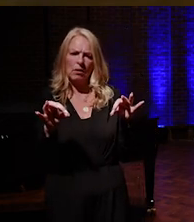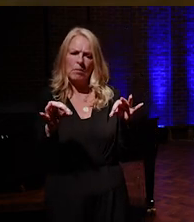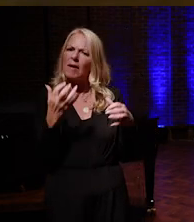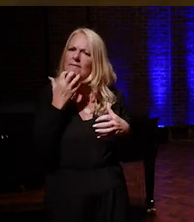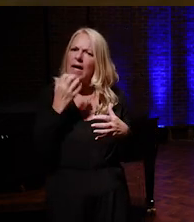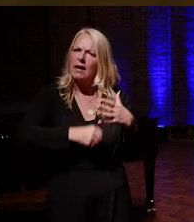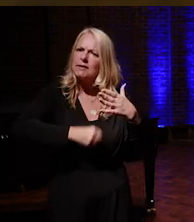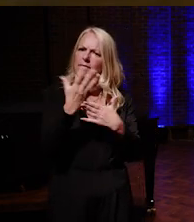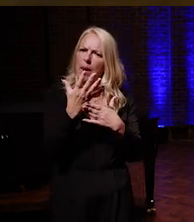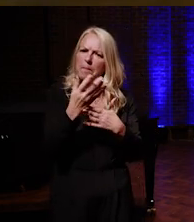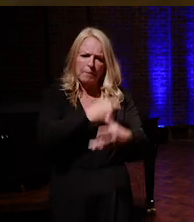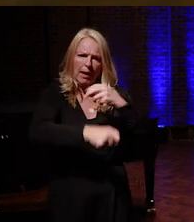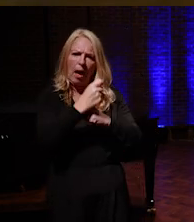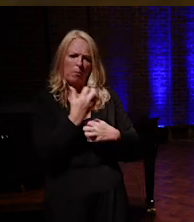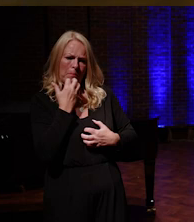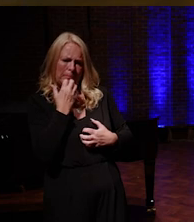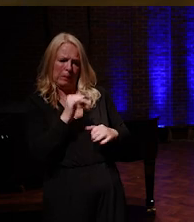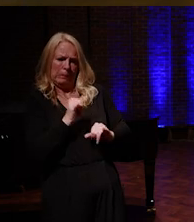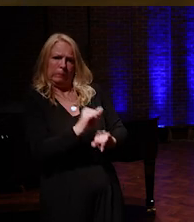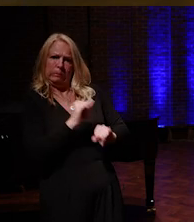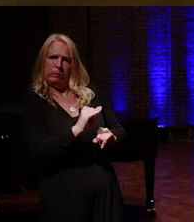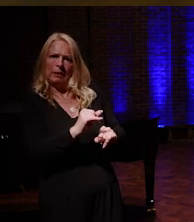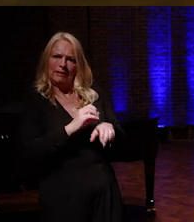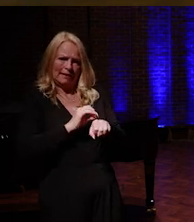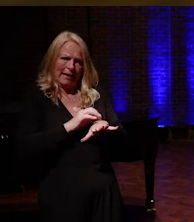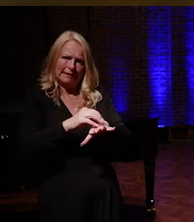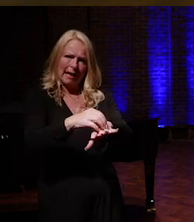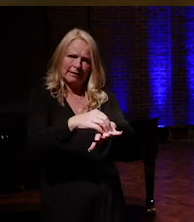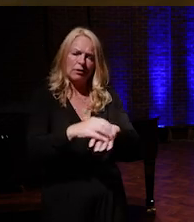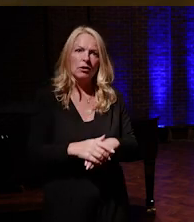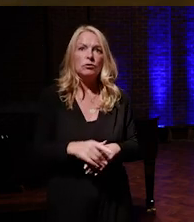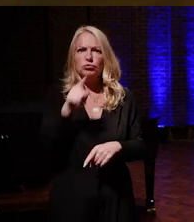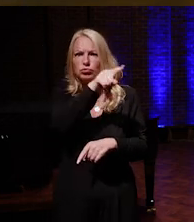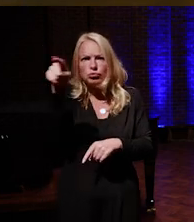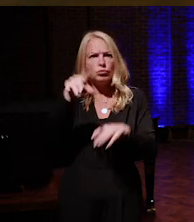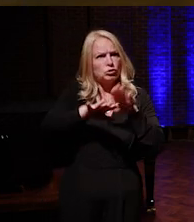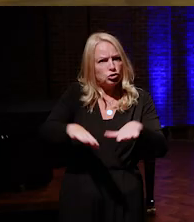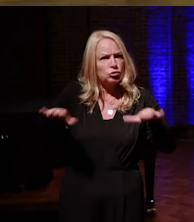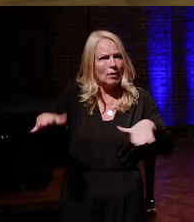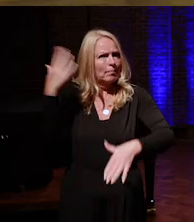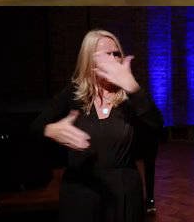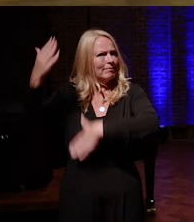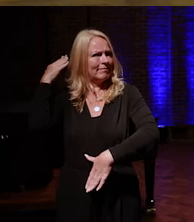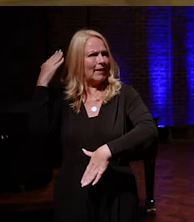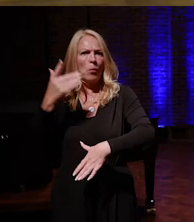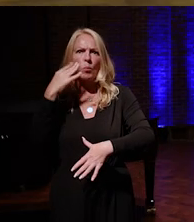why? If any of you are former children, when did you start becoming grossed out by bugs?